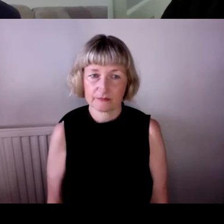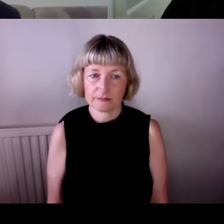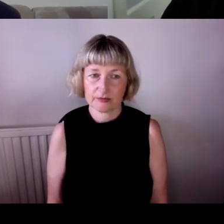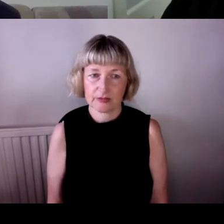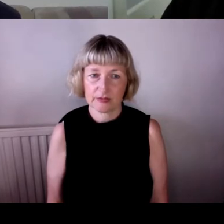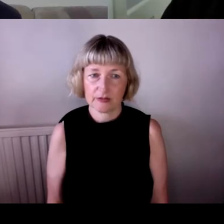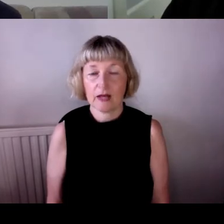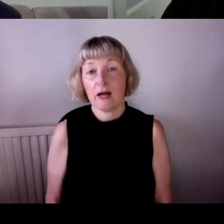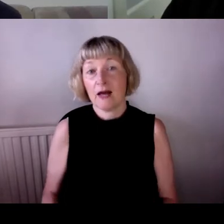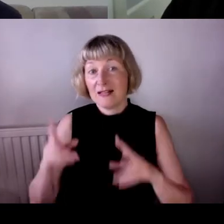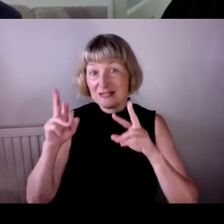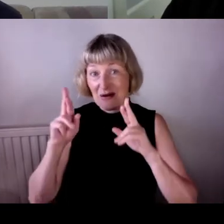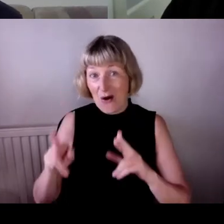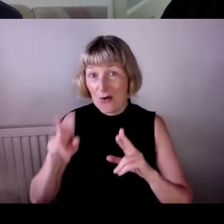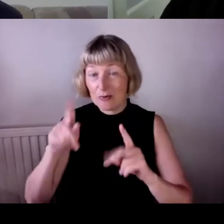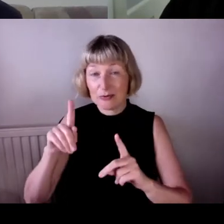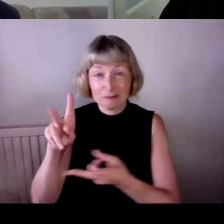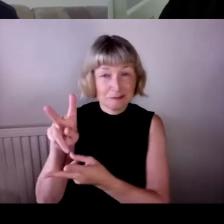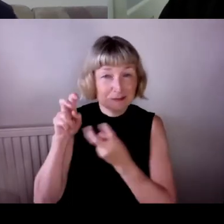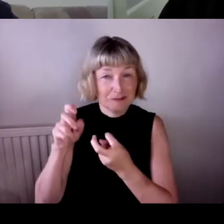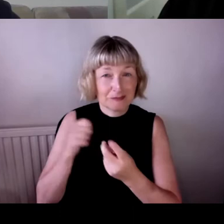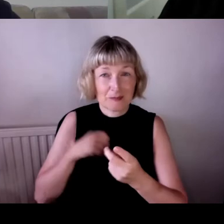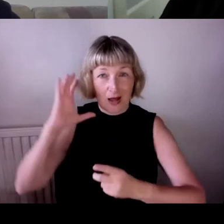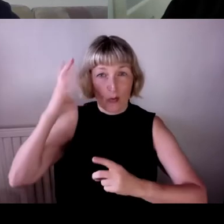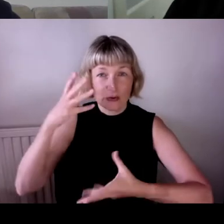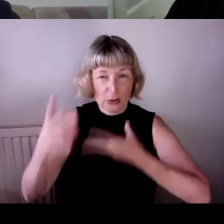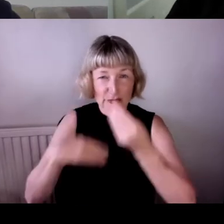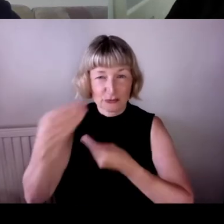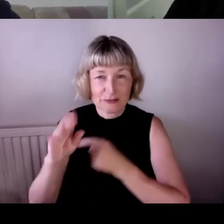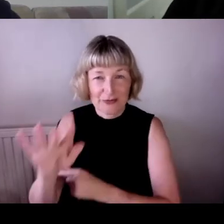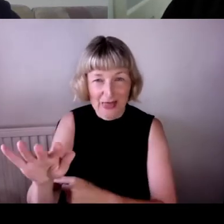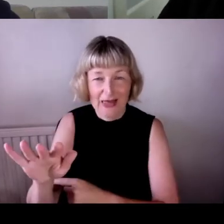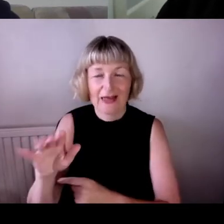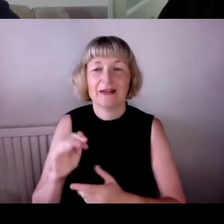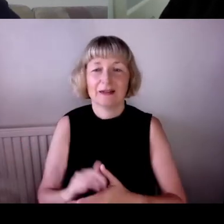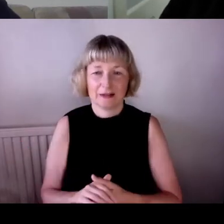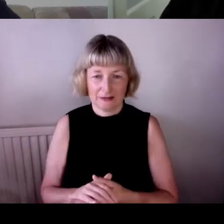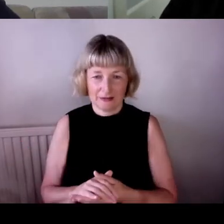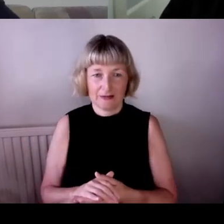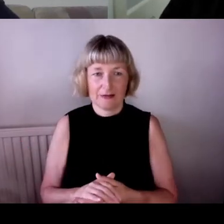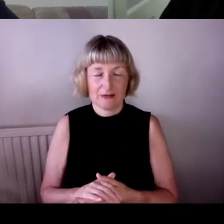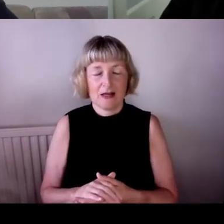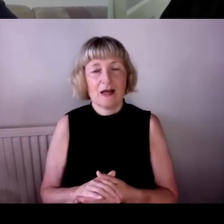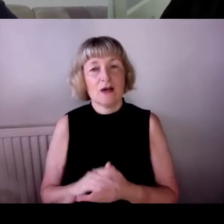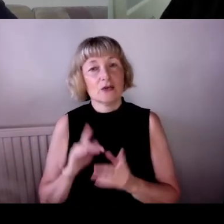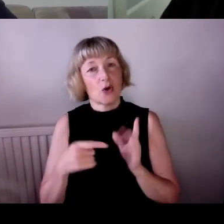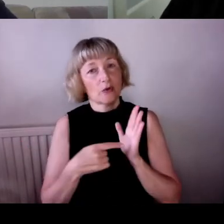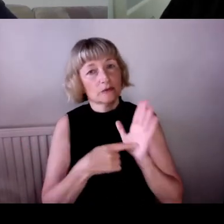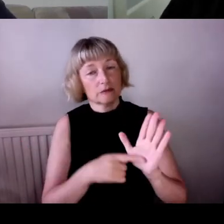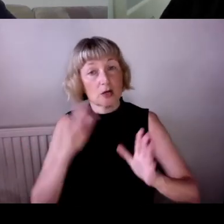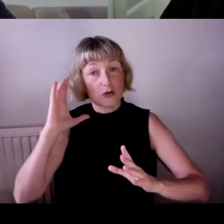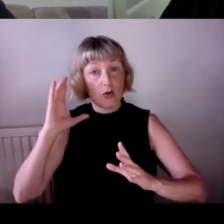Well, I'm hoping you heard the description on that. Did you? You managed to. So you'll find out by that that a describer